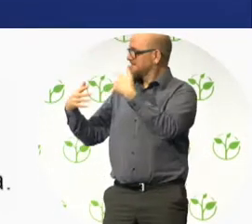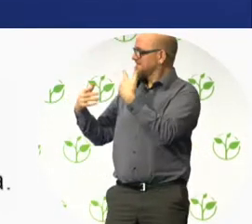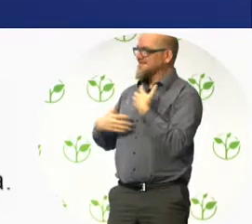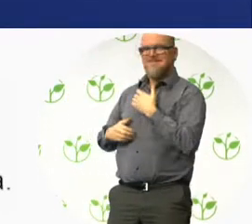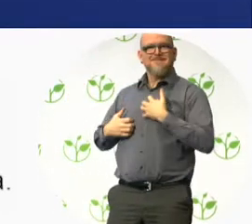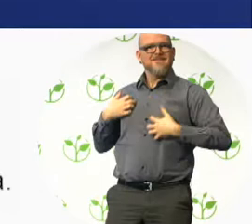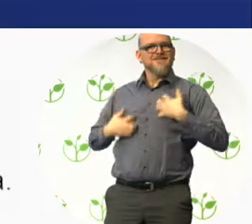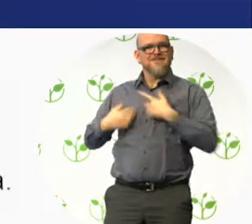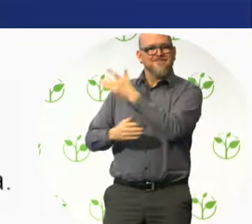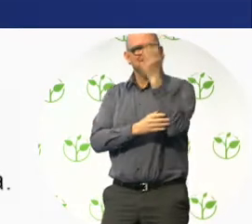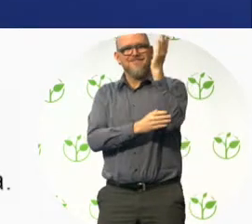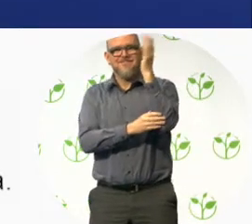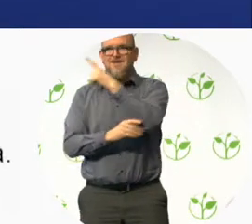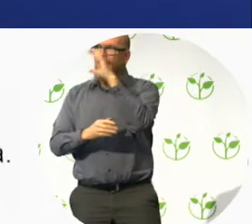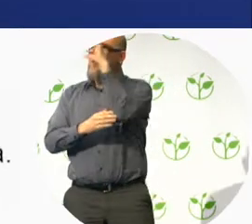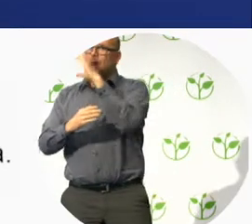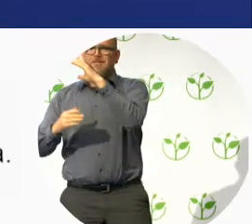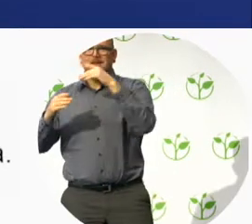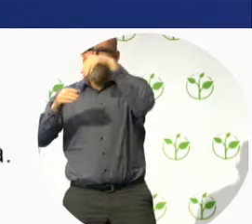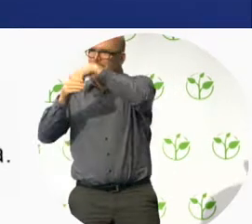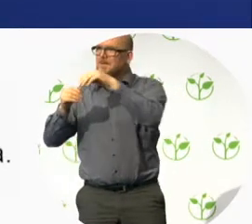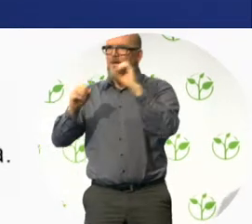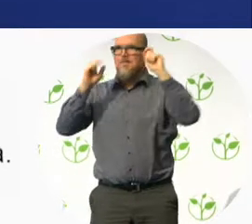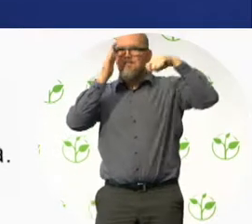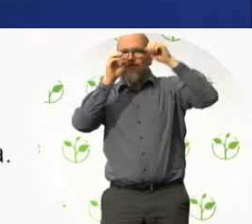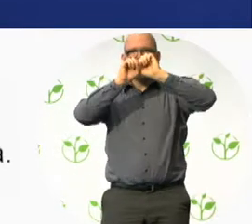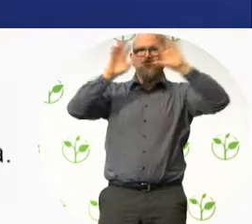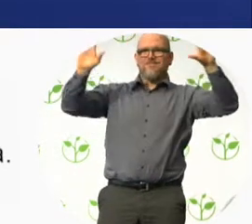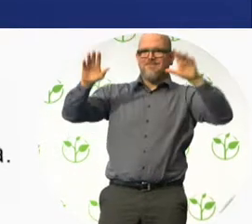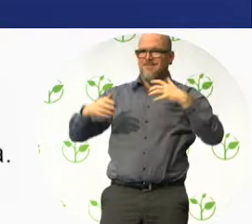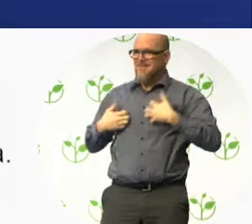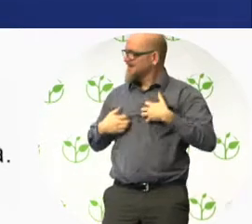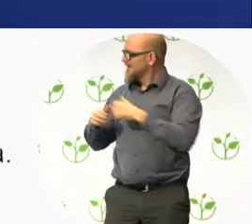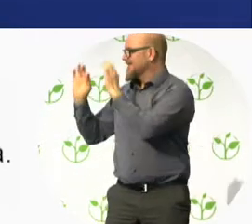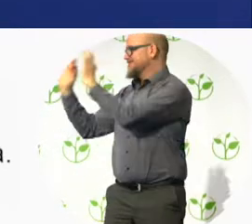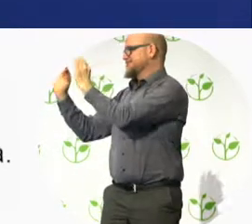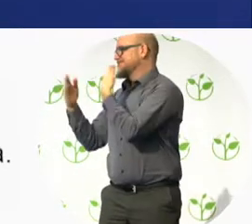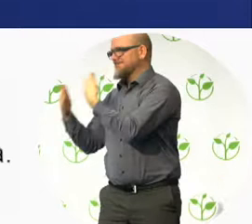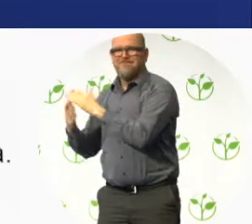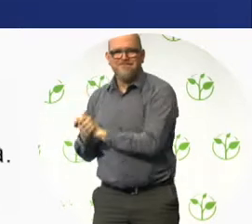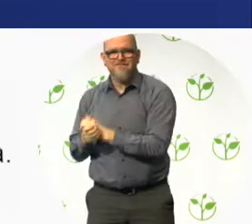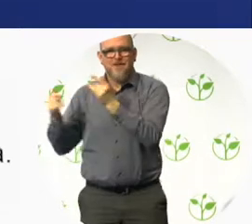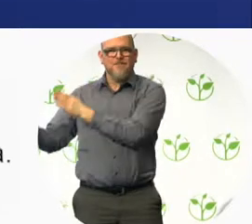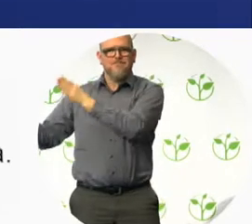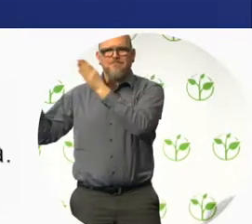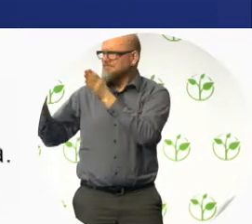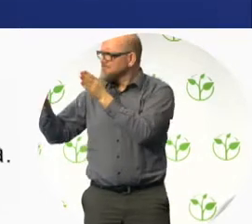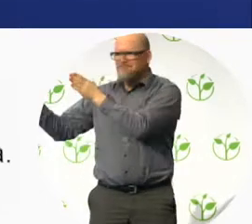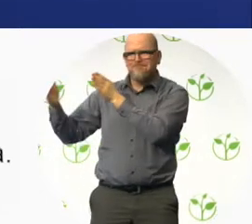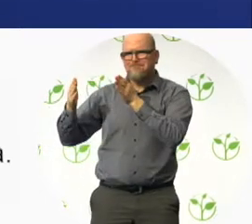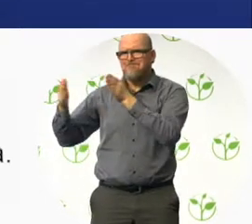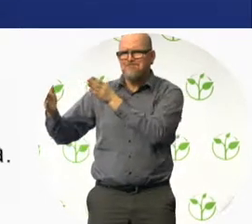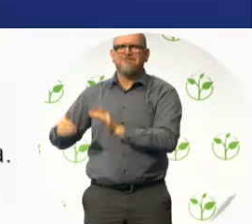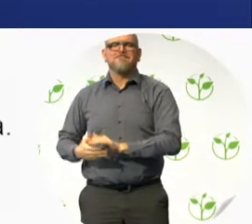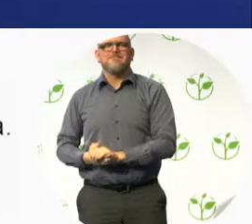We're going on to our third presenter now. Henry Mejia Royet Fenasco is director of the National Federation of the